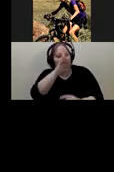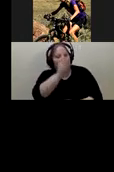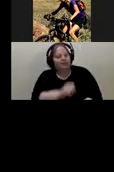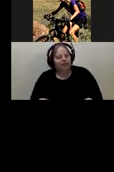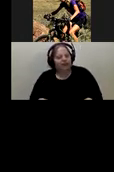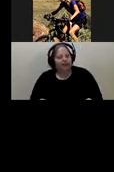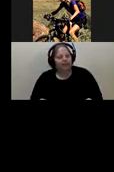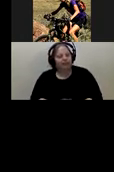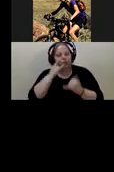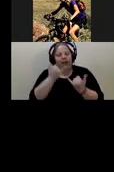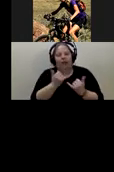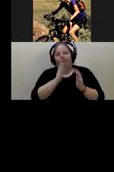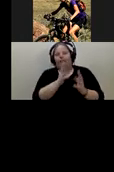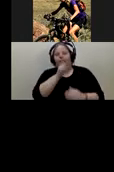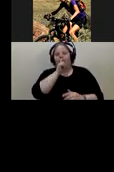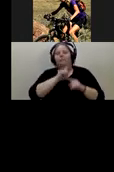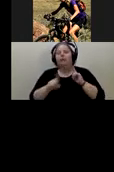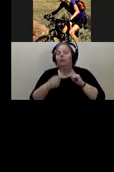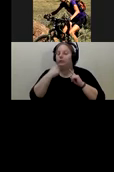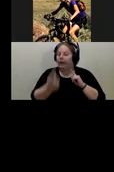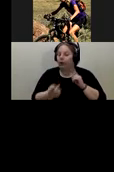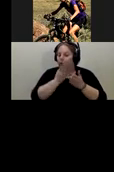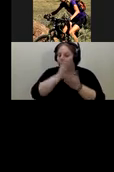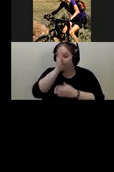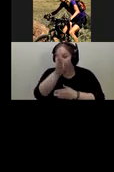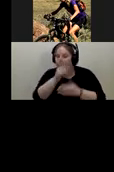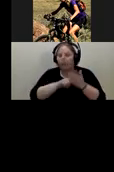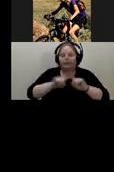one for now, but I'm going to tell you something. What's the difference?